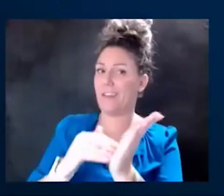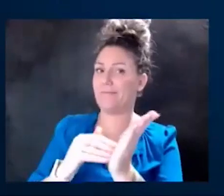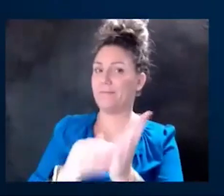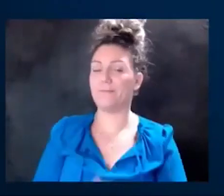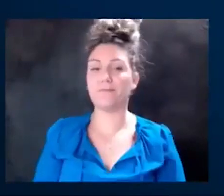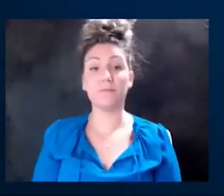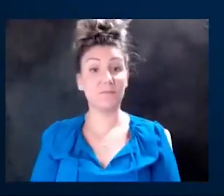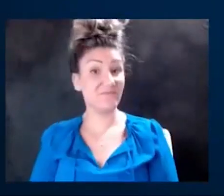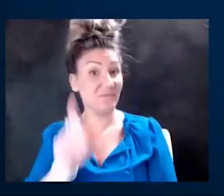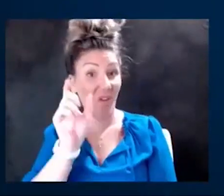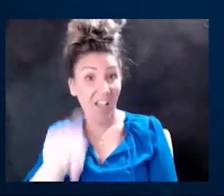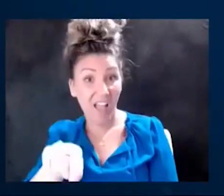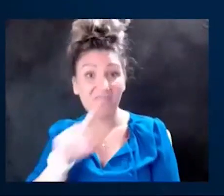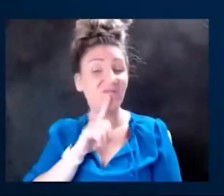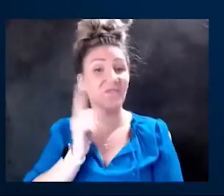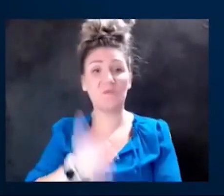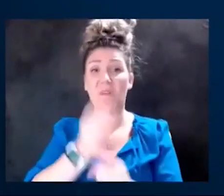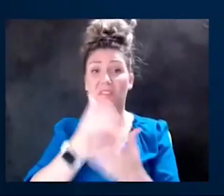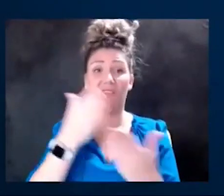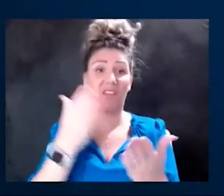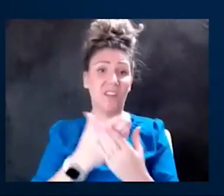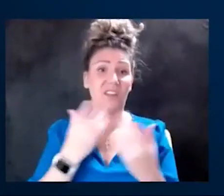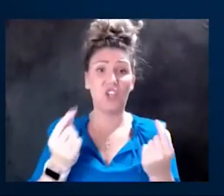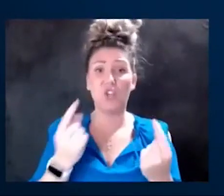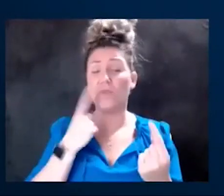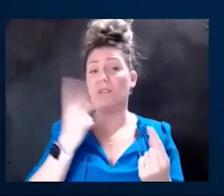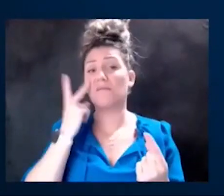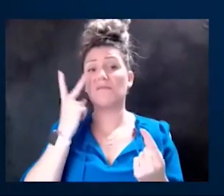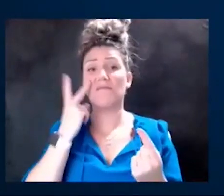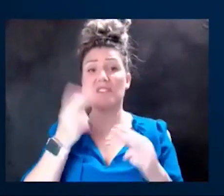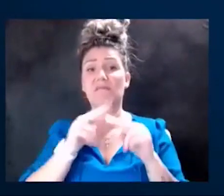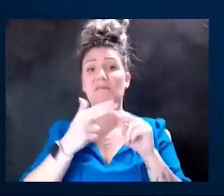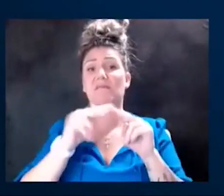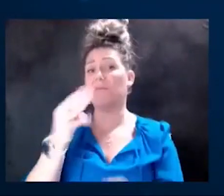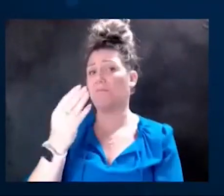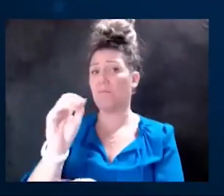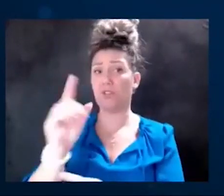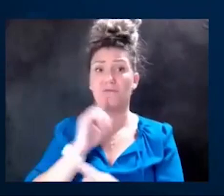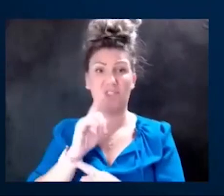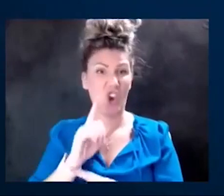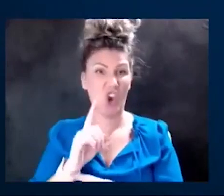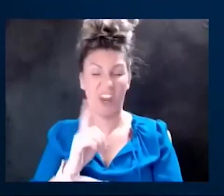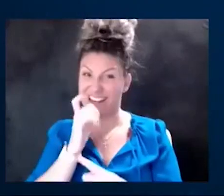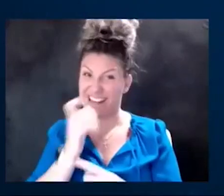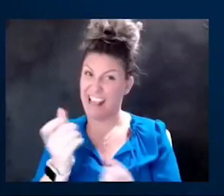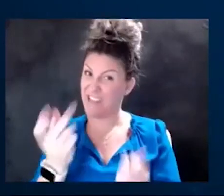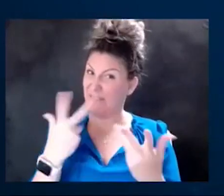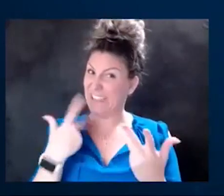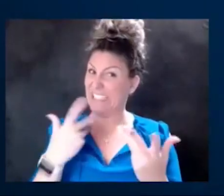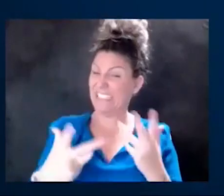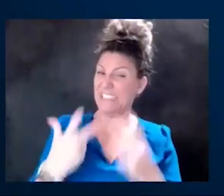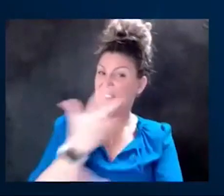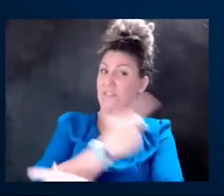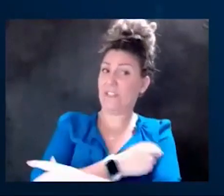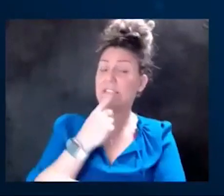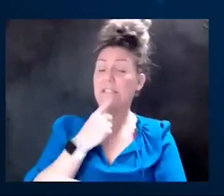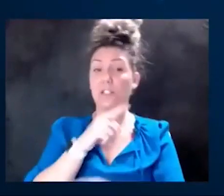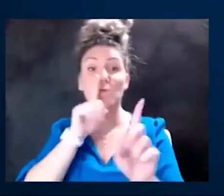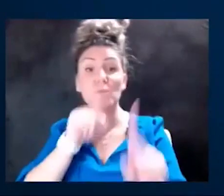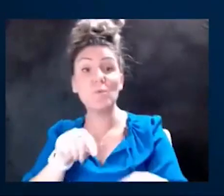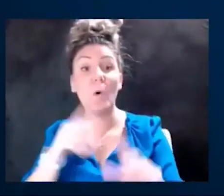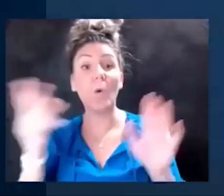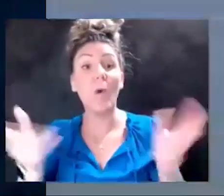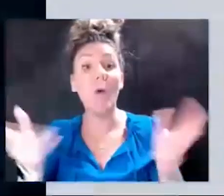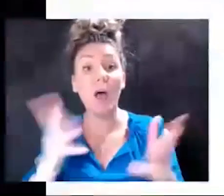I think that's the right thing to do, and we're seeing the upticks here. And, Missouri's one of the least vaccinated states in the country, so as a result, it's one of the